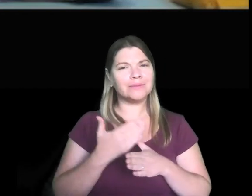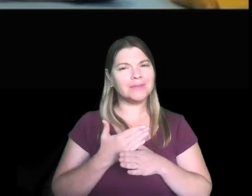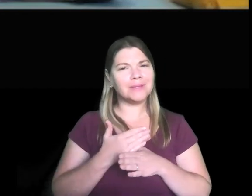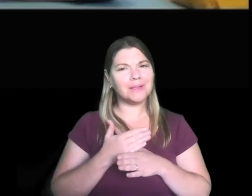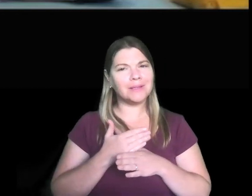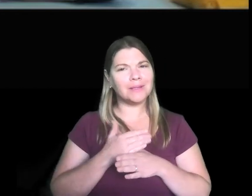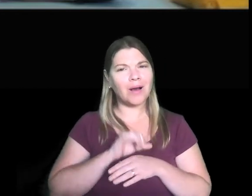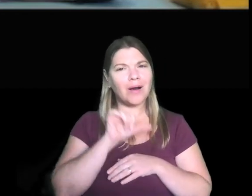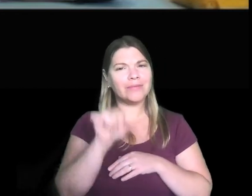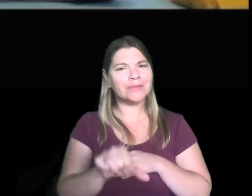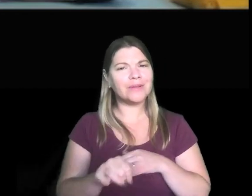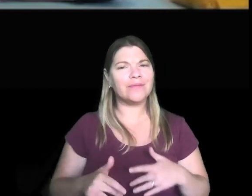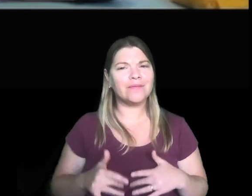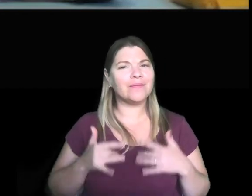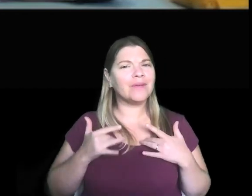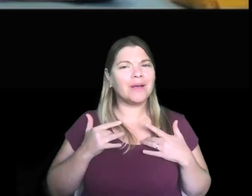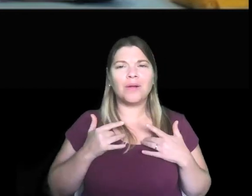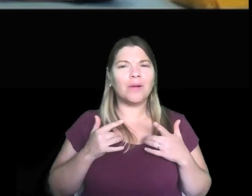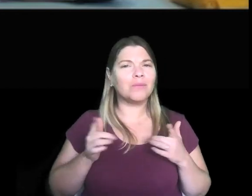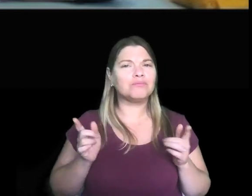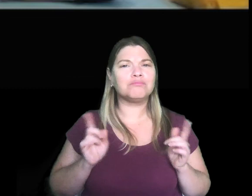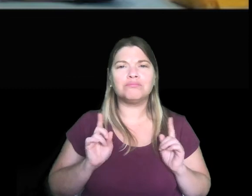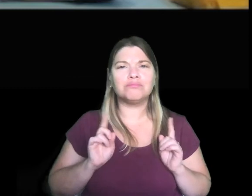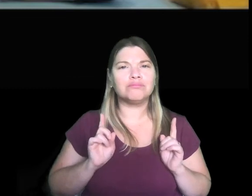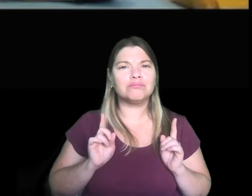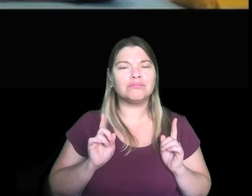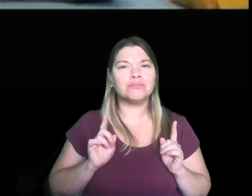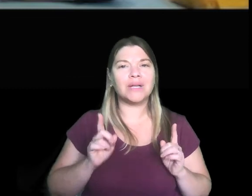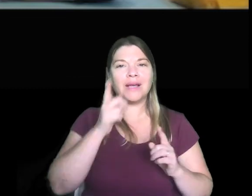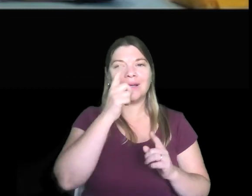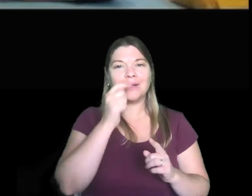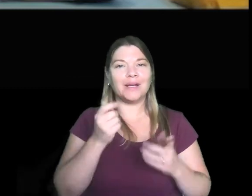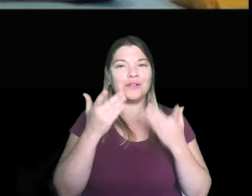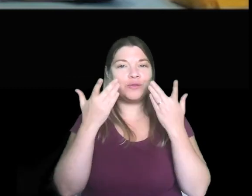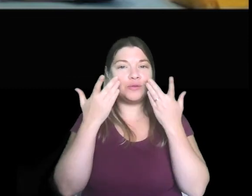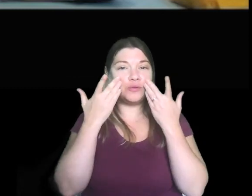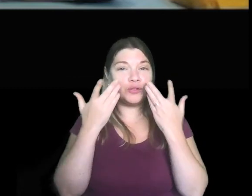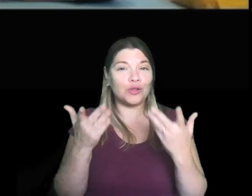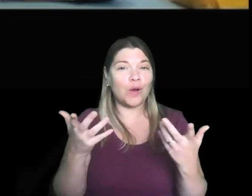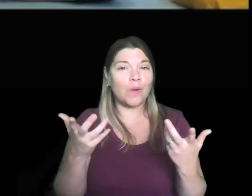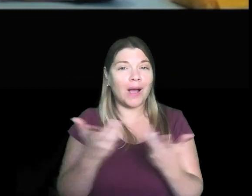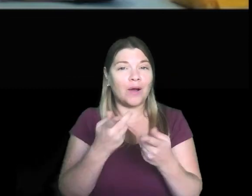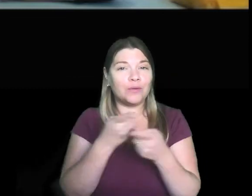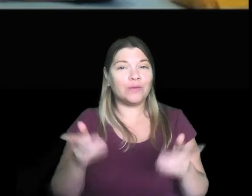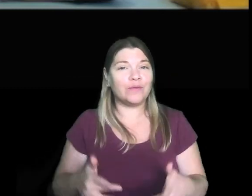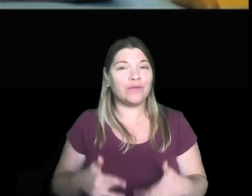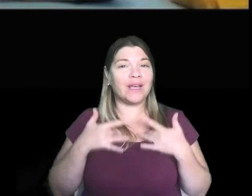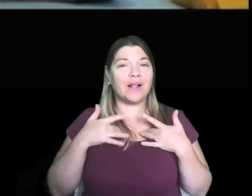if you could express it as a sound, movement, or touch, How would you do